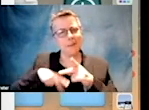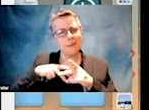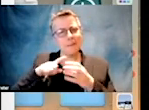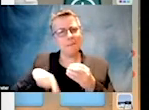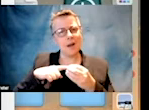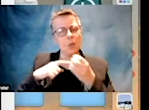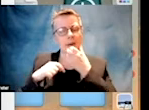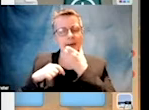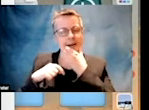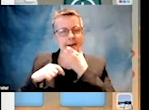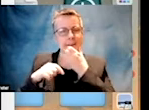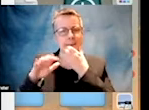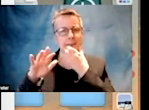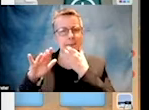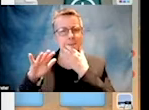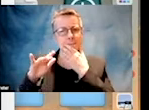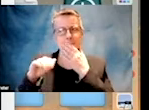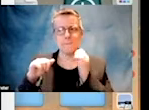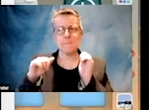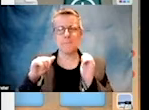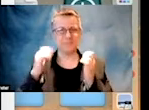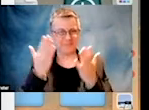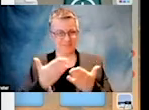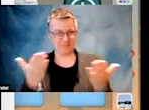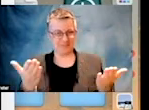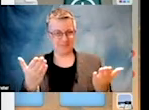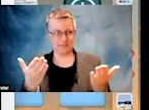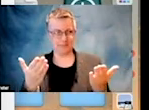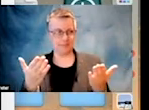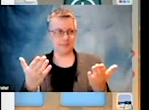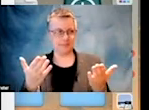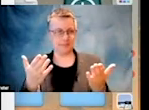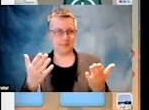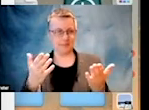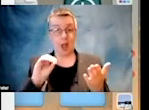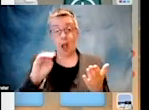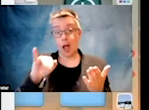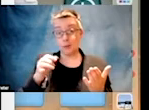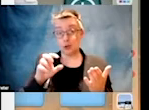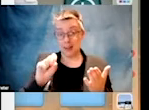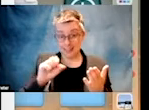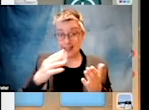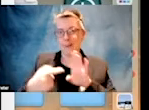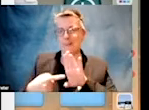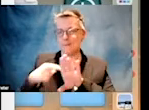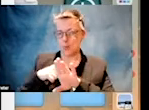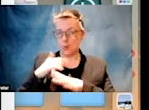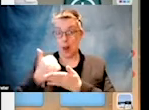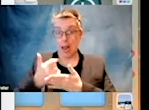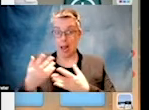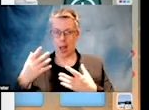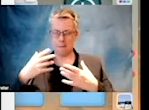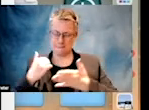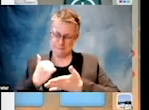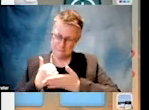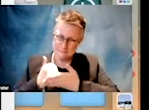the, um, objects, the, the metaphors, objects and metaphors that got them through, uh, periods of